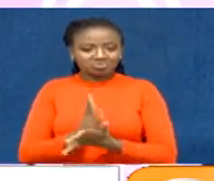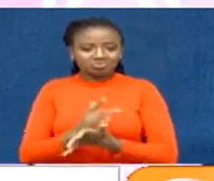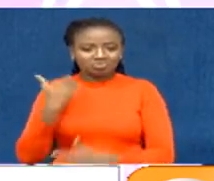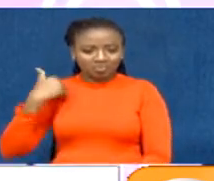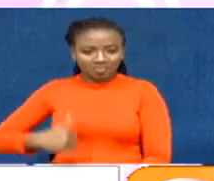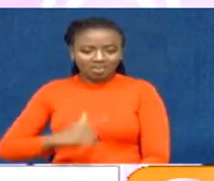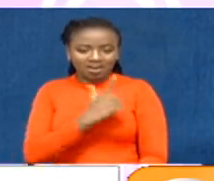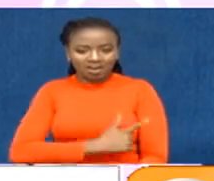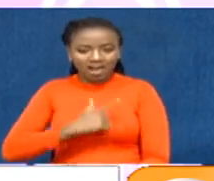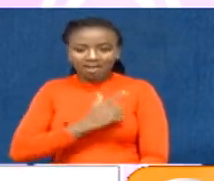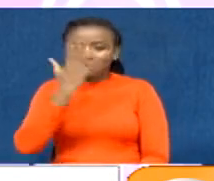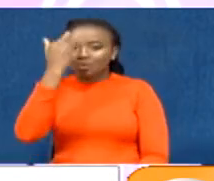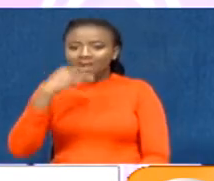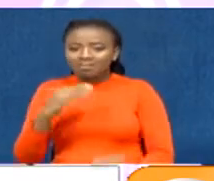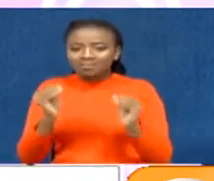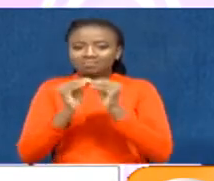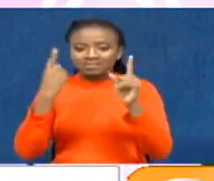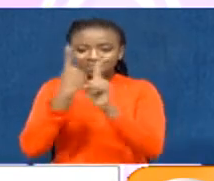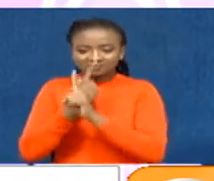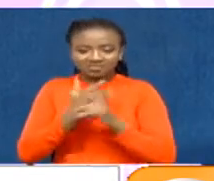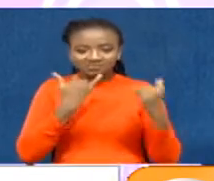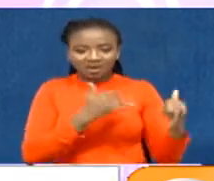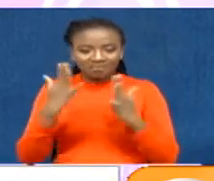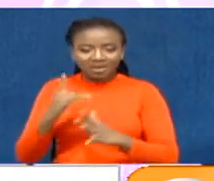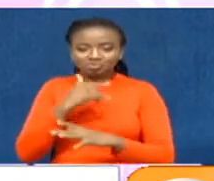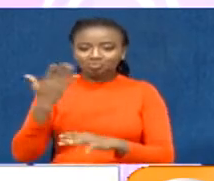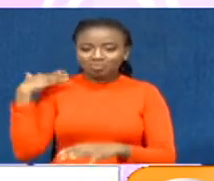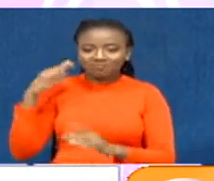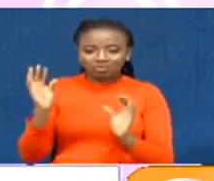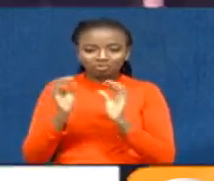because I got to meet players who had played for Kenya Sevens, who had played at high school levels.